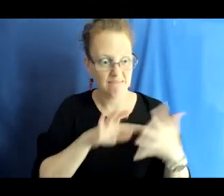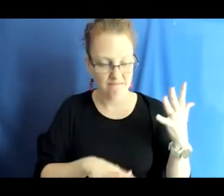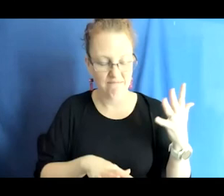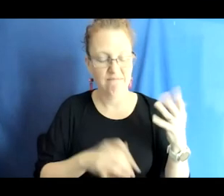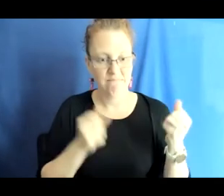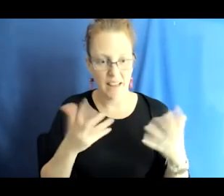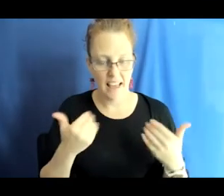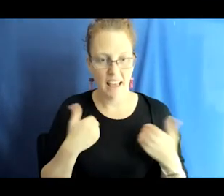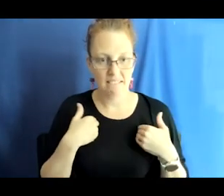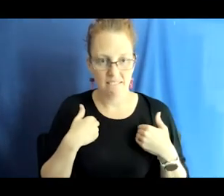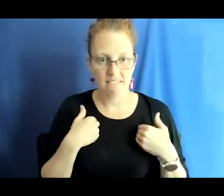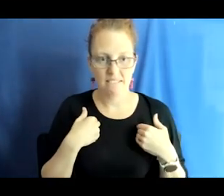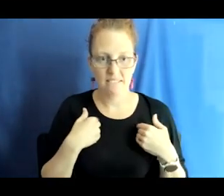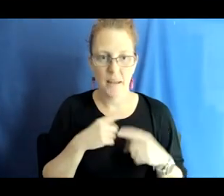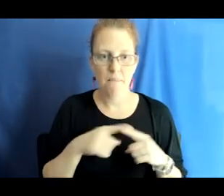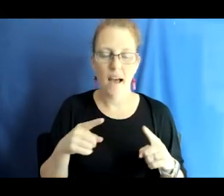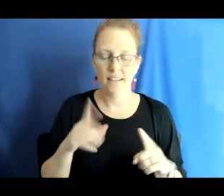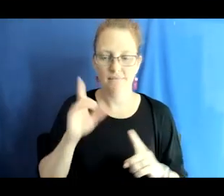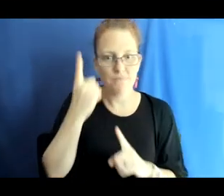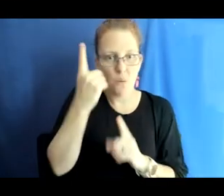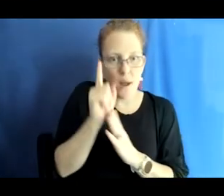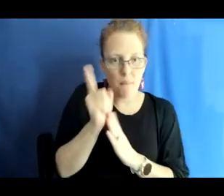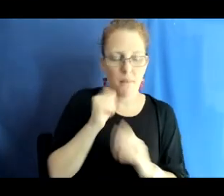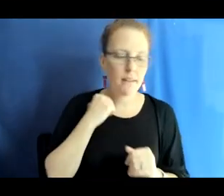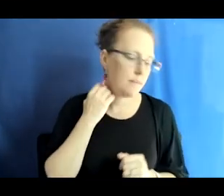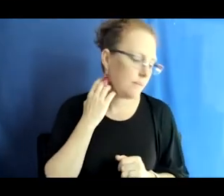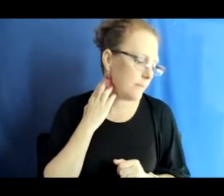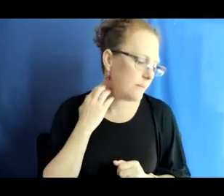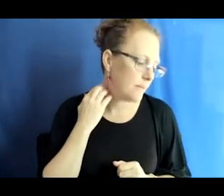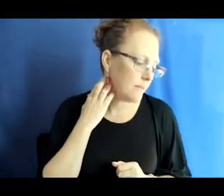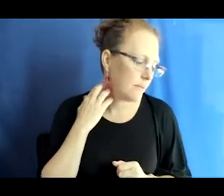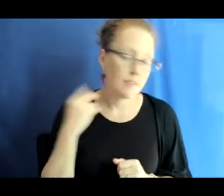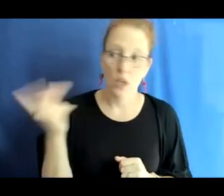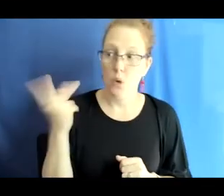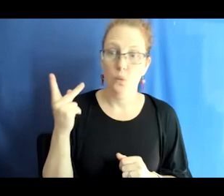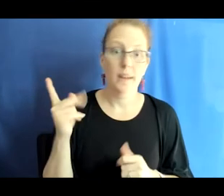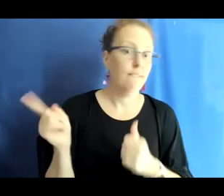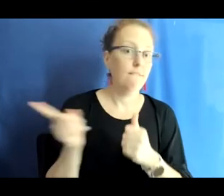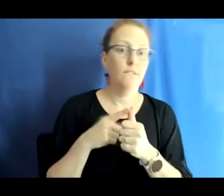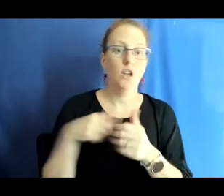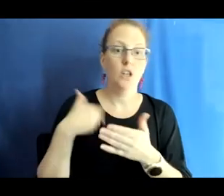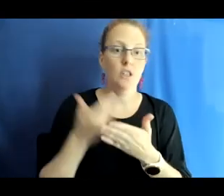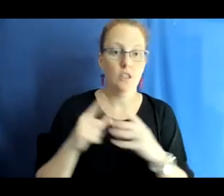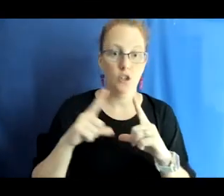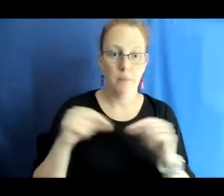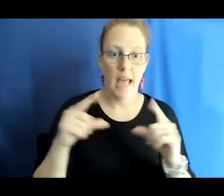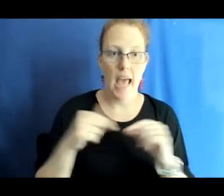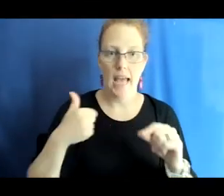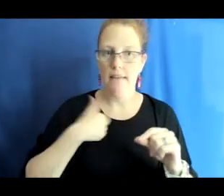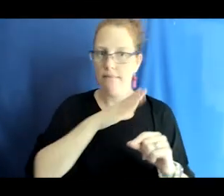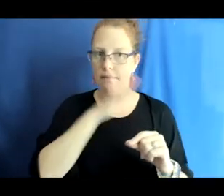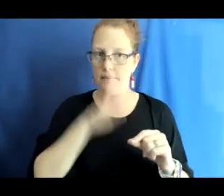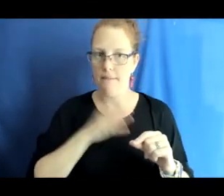But I do like one moment. It's like when we first arrived to Japan. I've never been there before, and we had our little tiny crew with